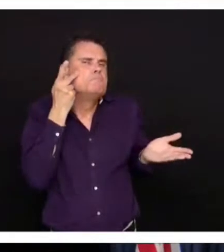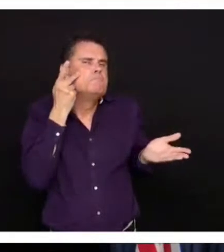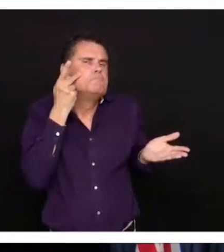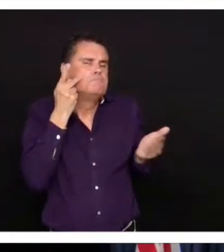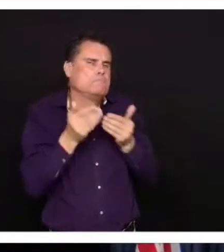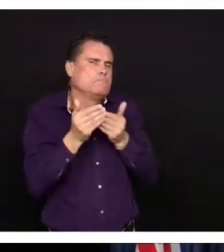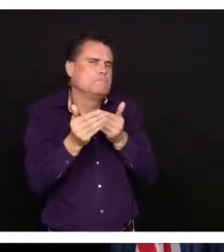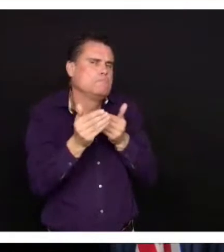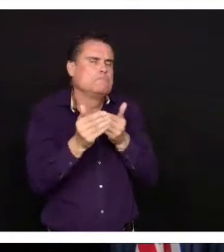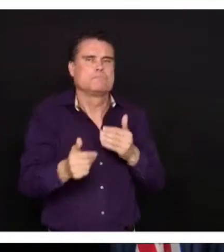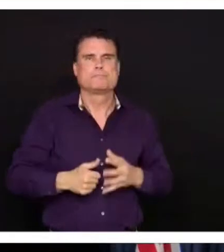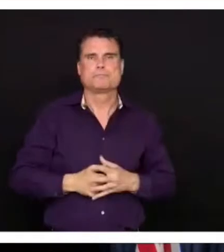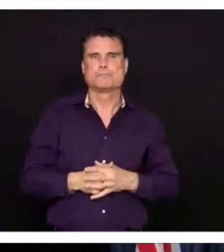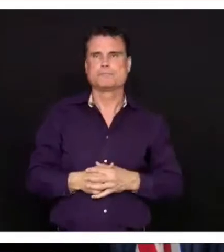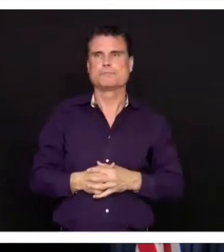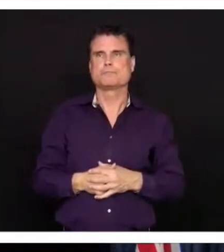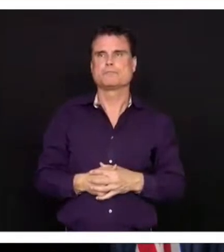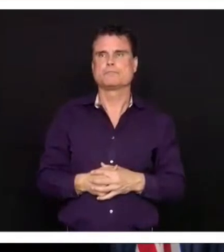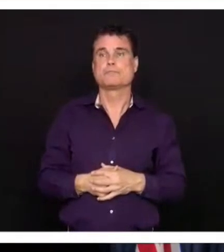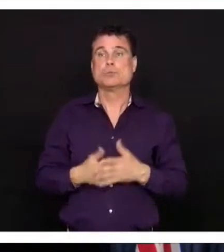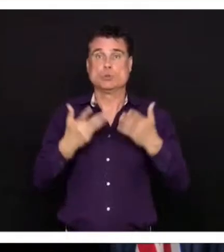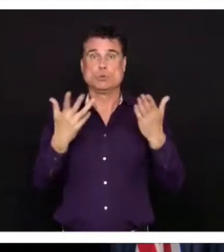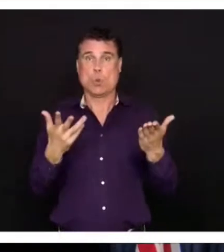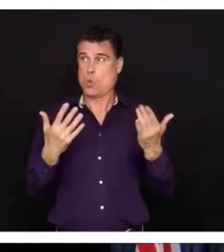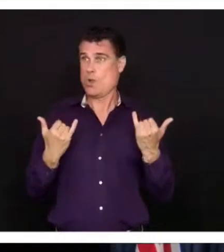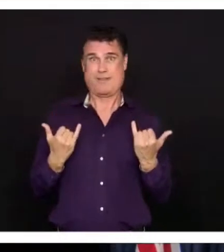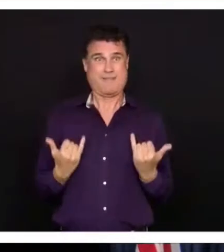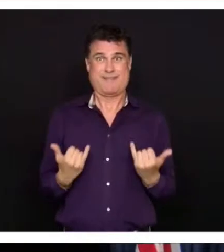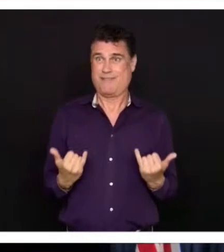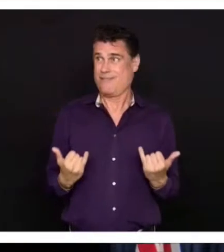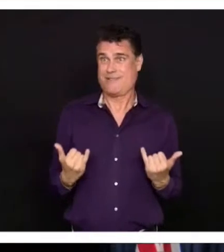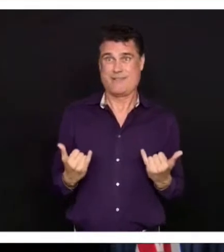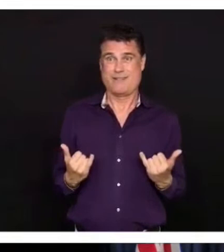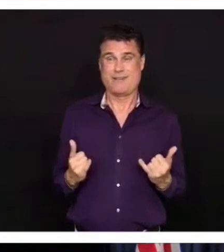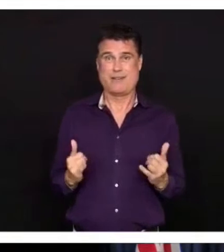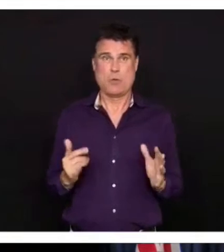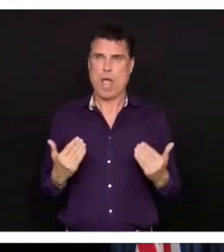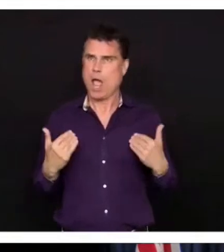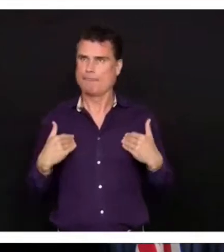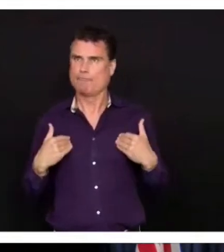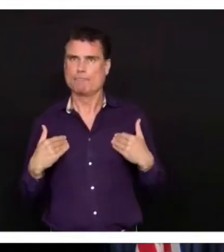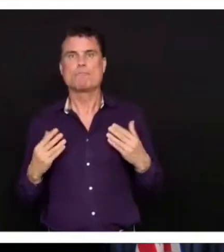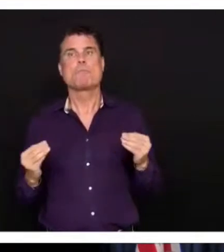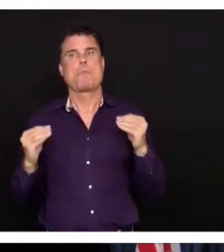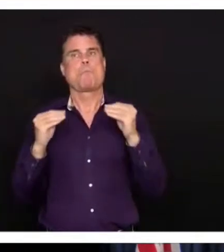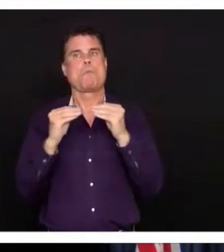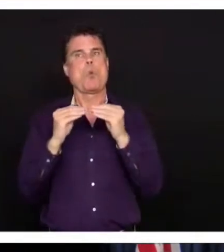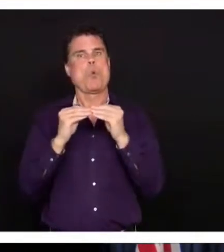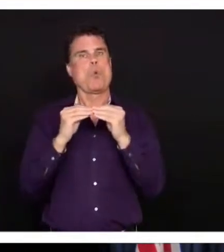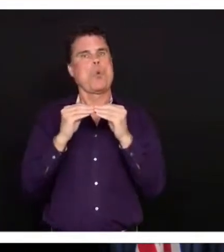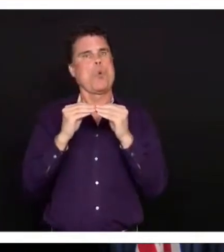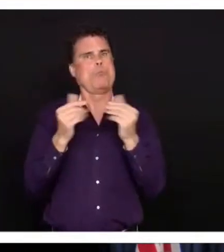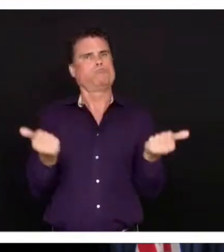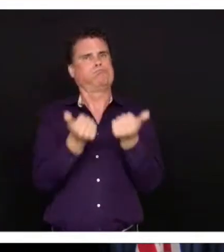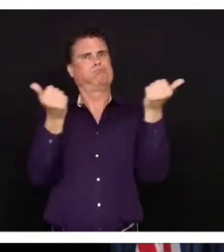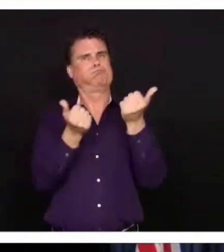is will be a very challenging plan to put together, one that will require working with surgeons and many others